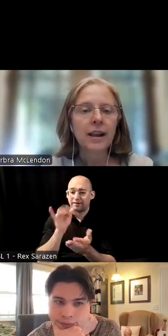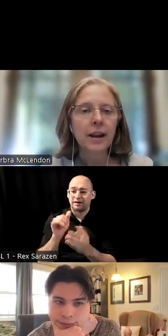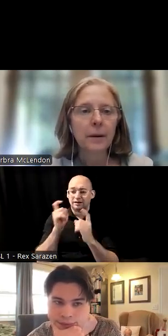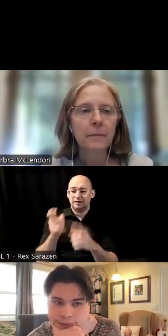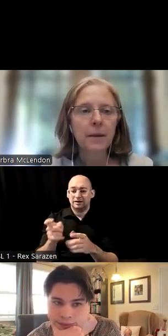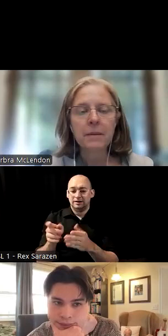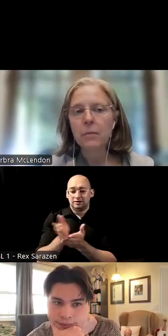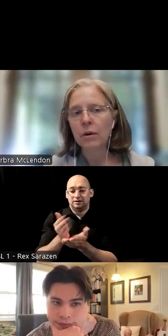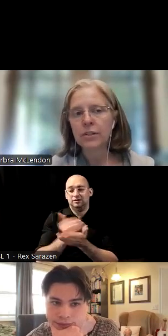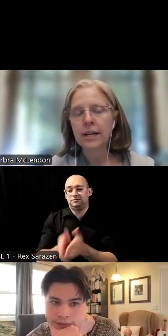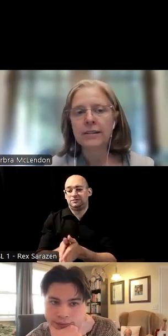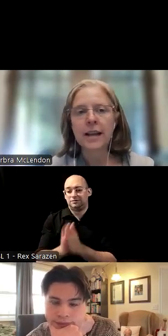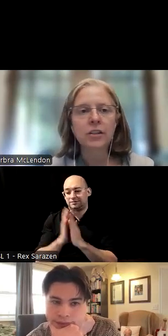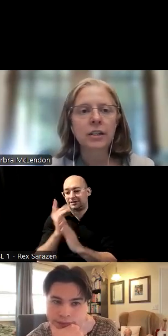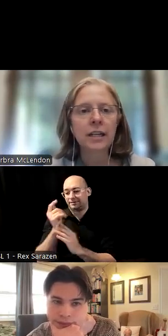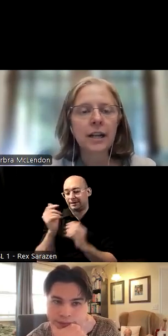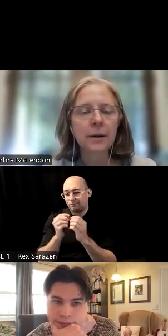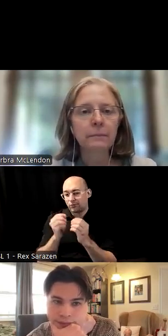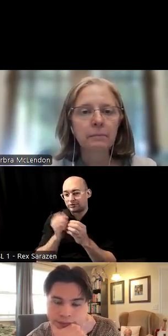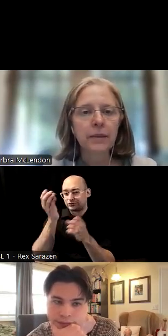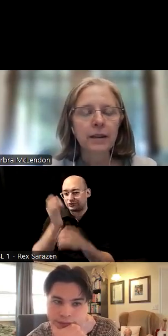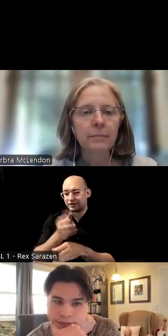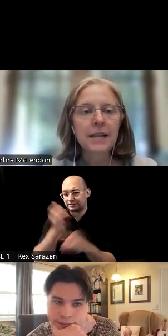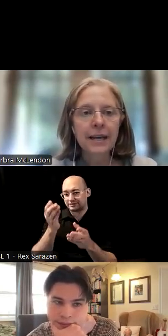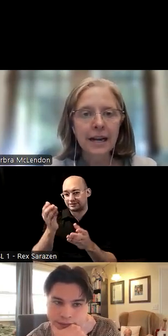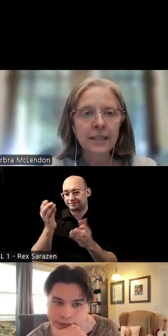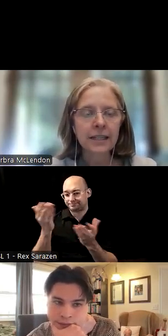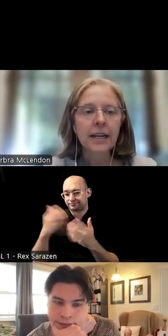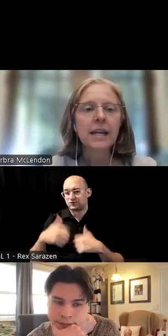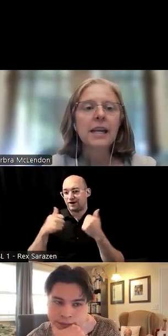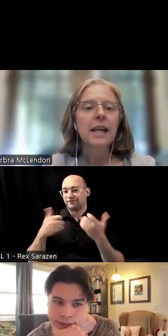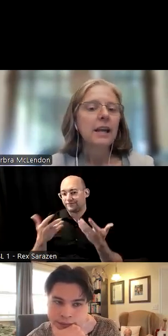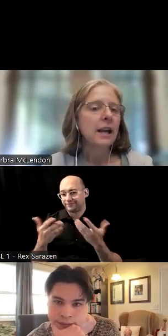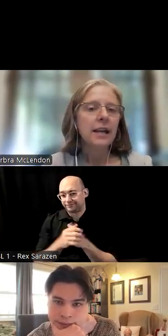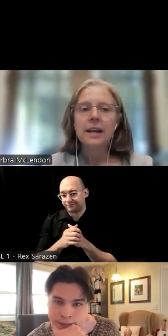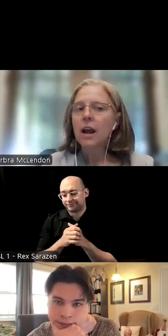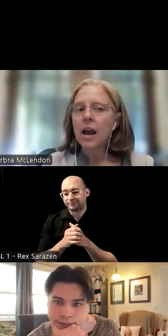request a bit more of a chance to actually be enacted.